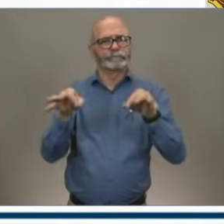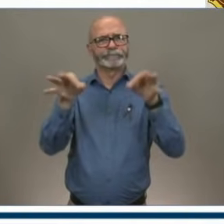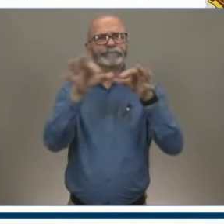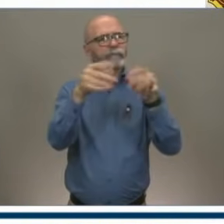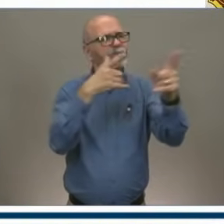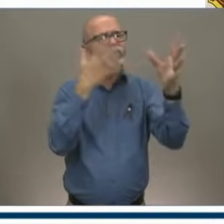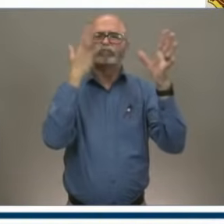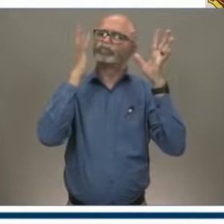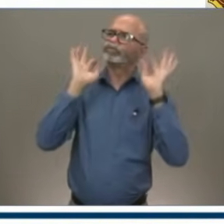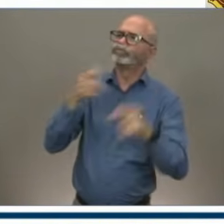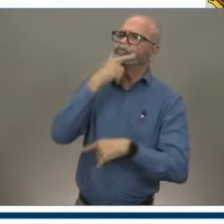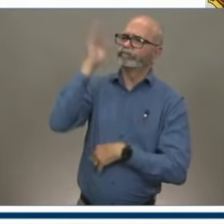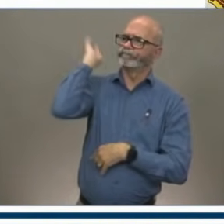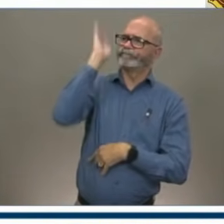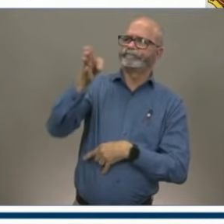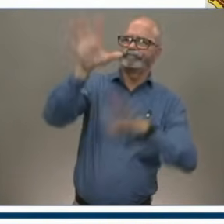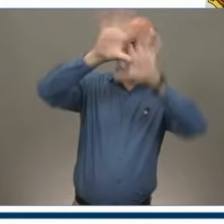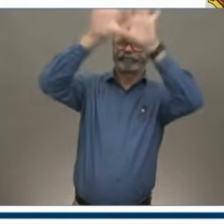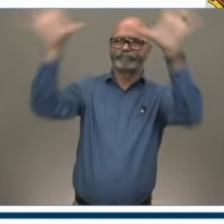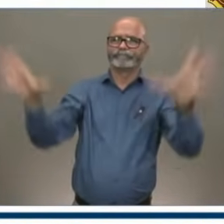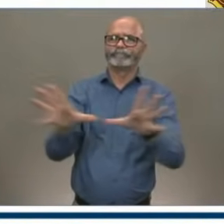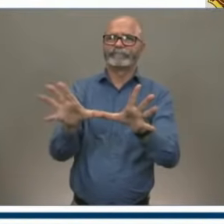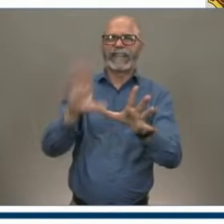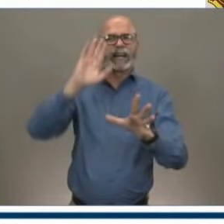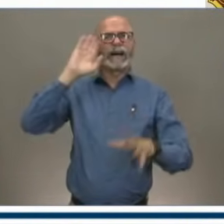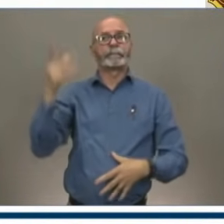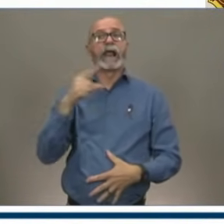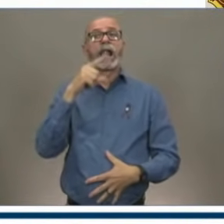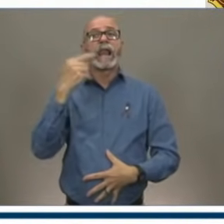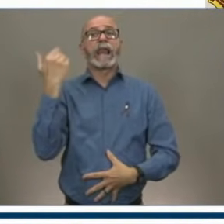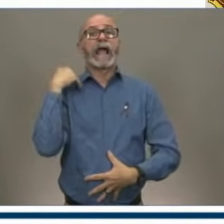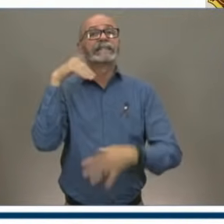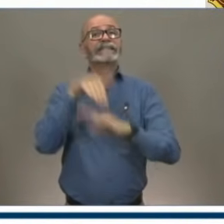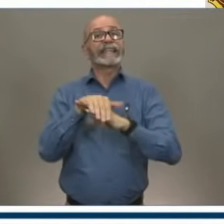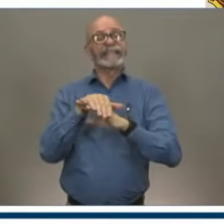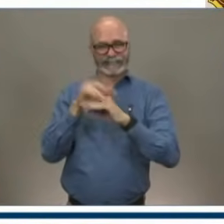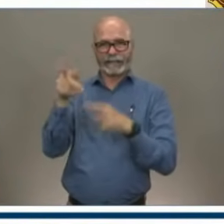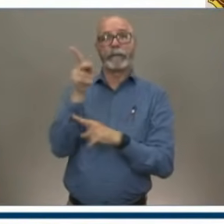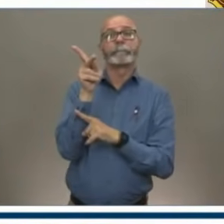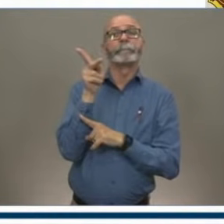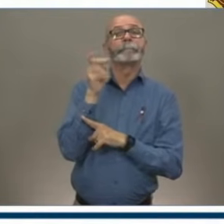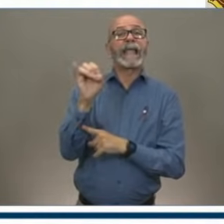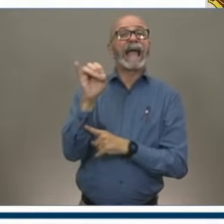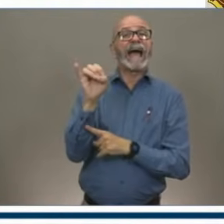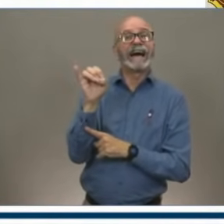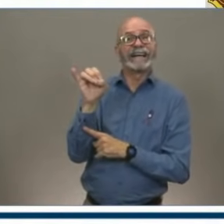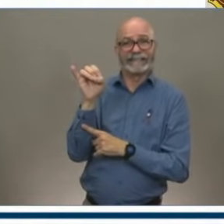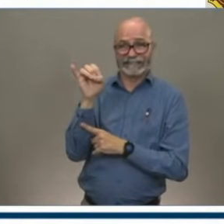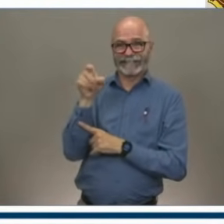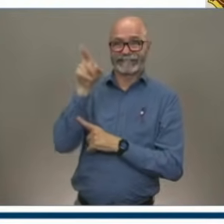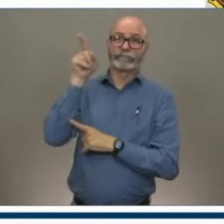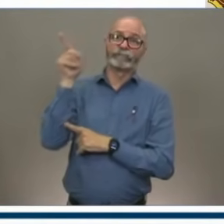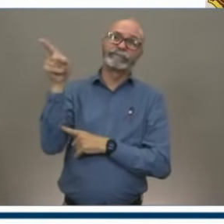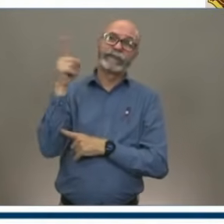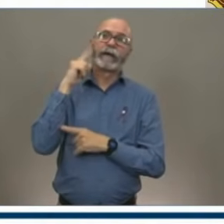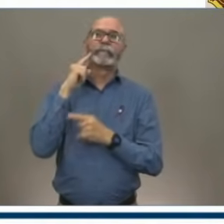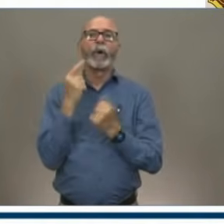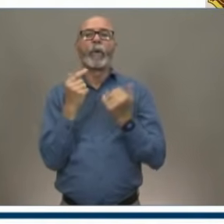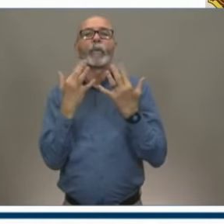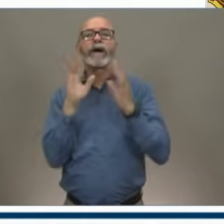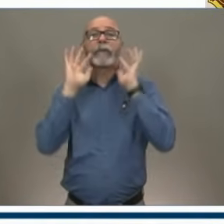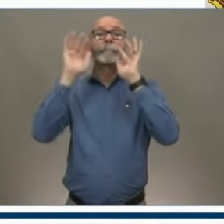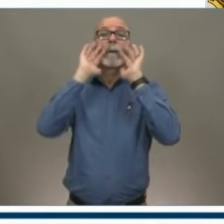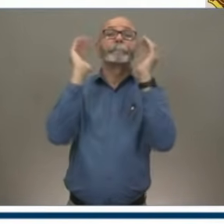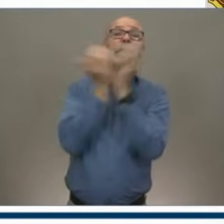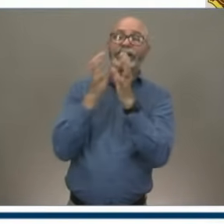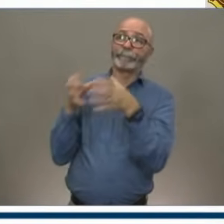that last night PEI decided that instead of waiting for its deadline on the bubble, given the situation in other provinces, that